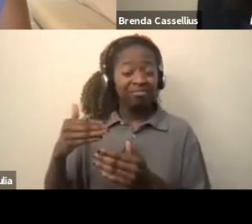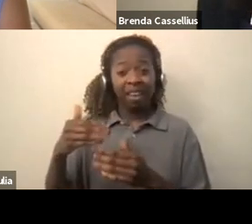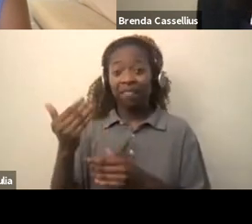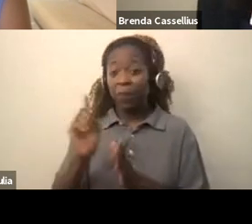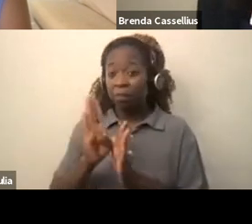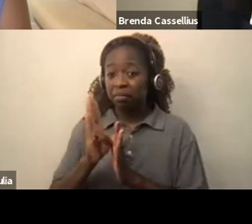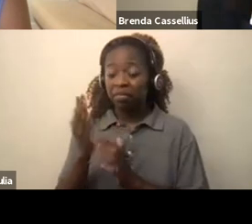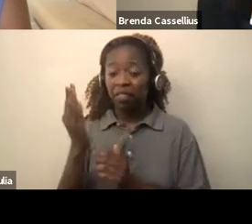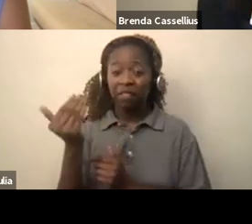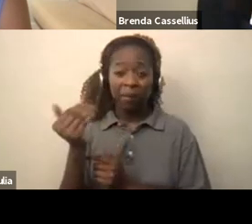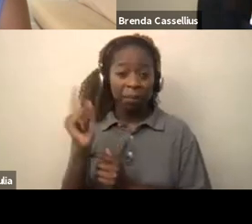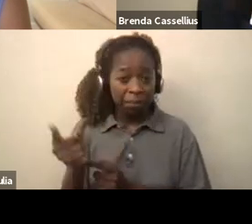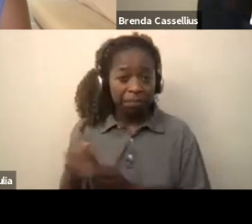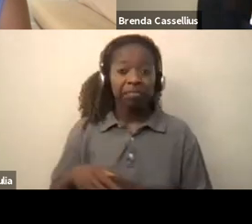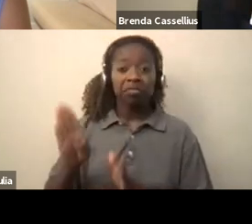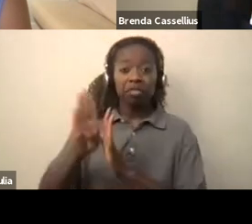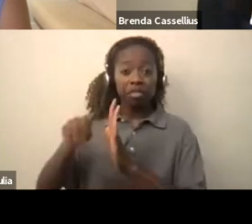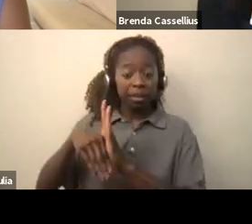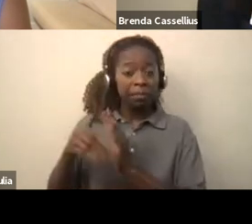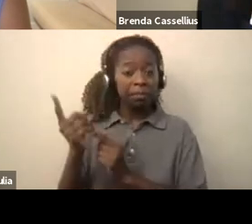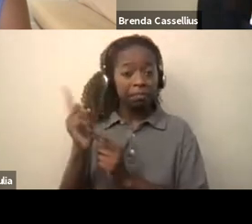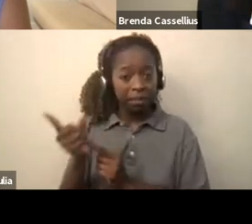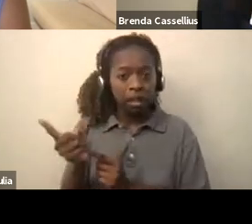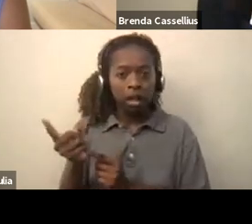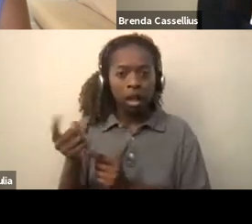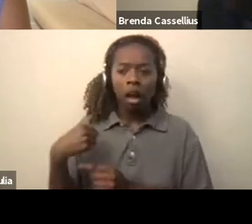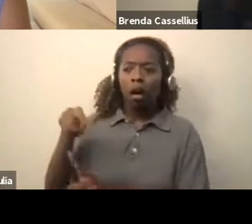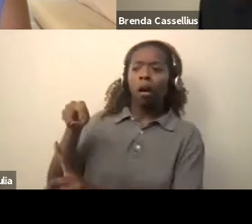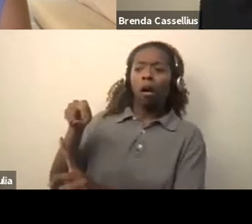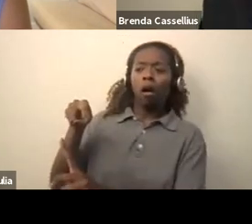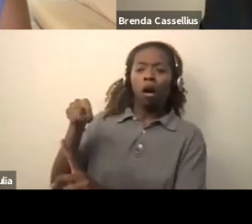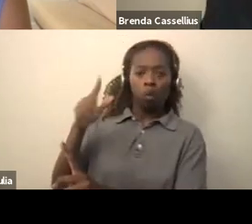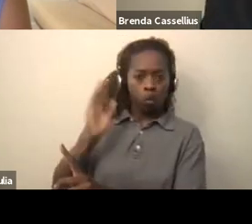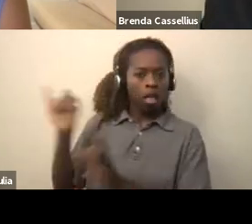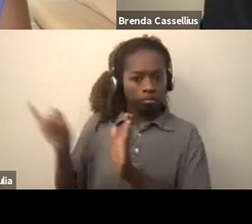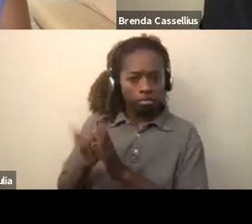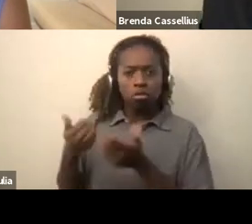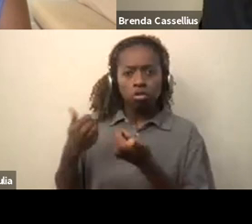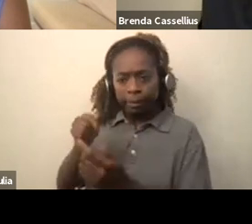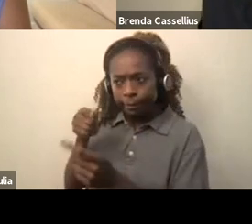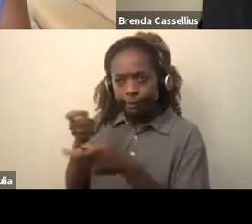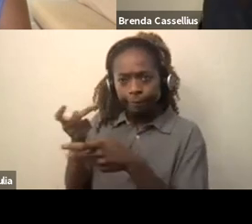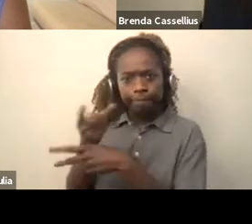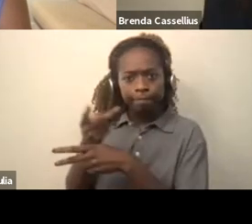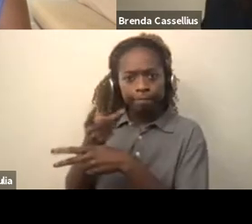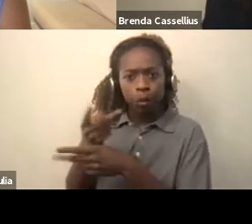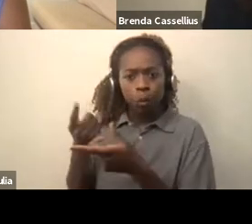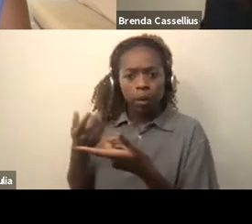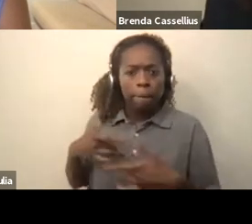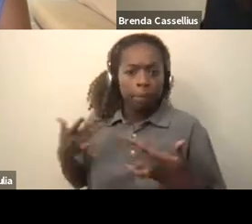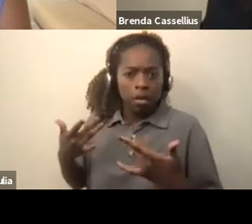minutes we would be on top of them trying to figure out what is going on and so i expect us to do the same for